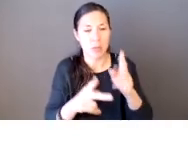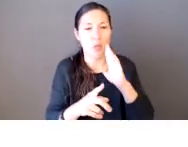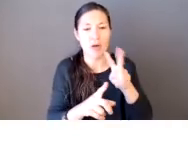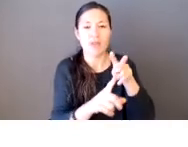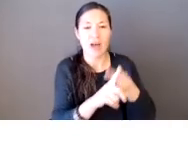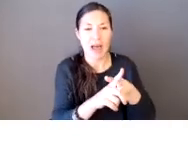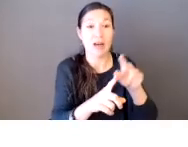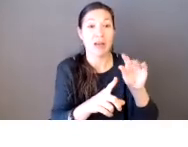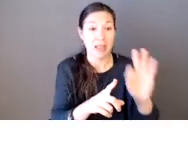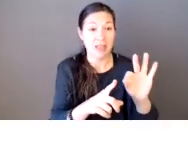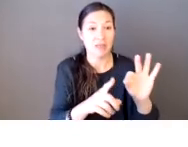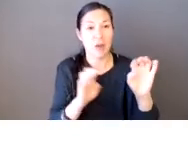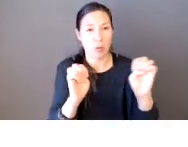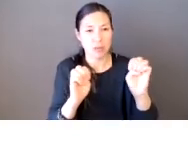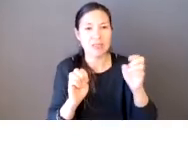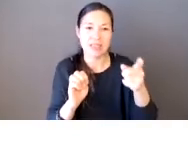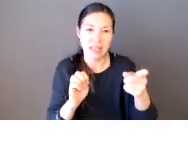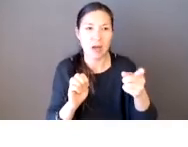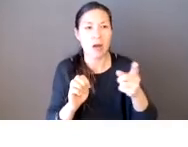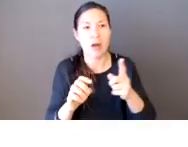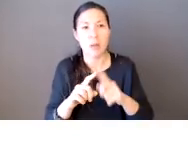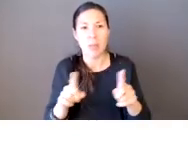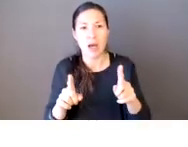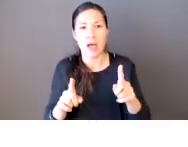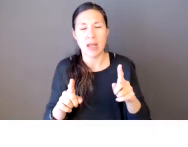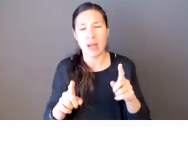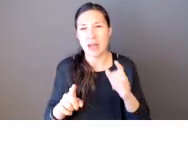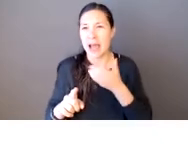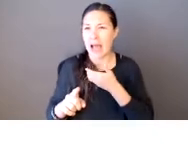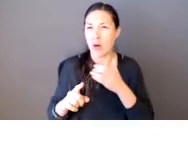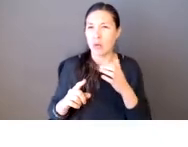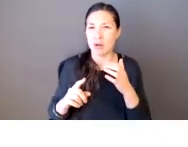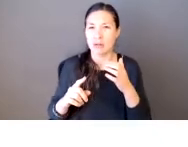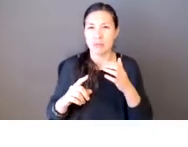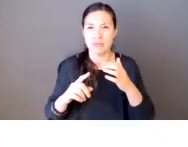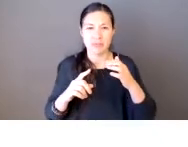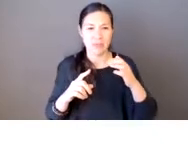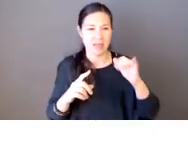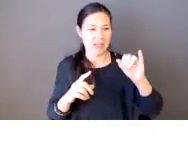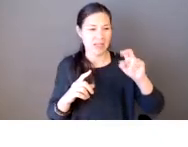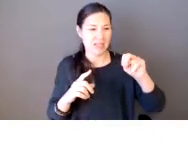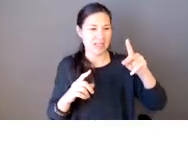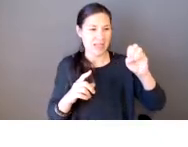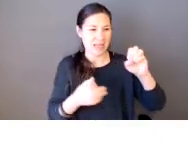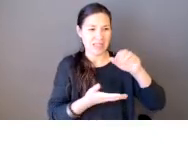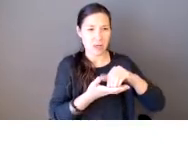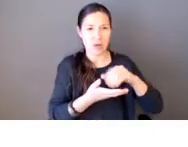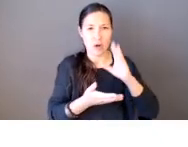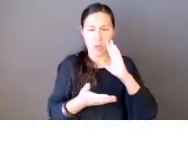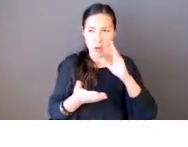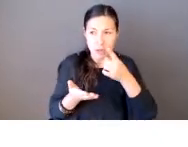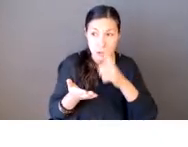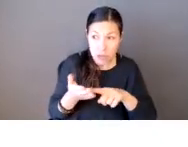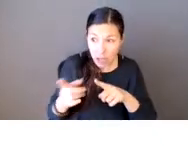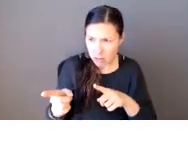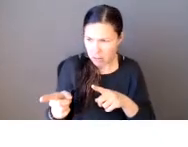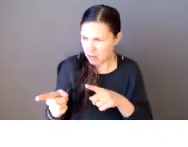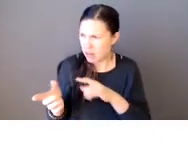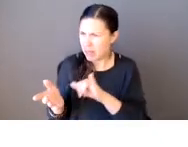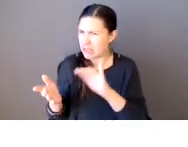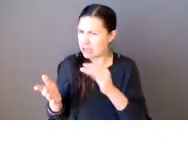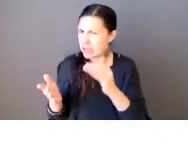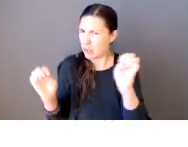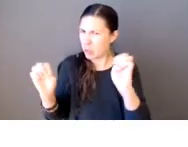about checking the queue on a regular basis to see if there's anything more significant. What happens is whether it's